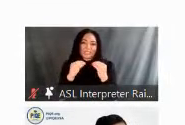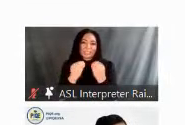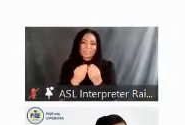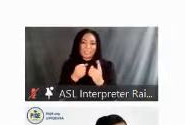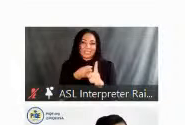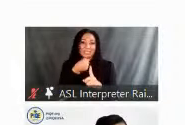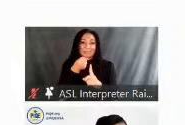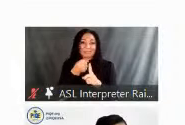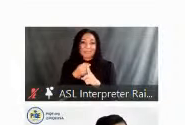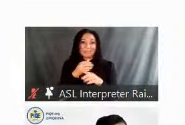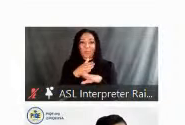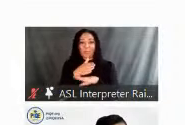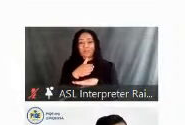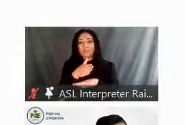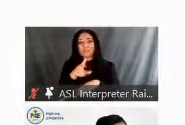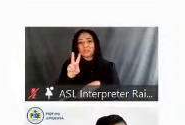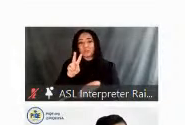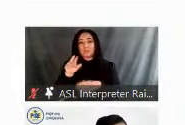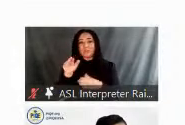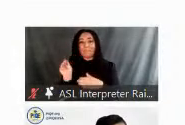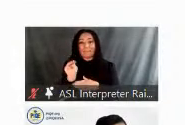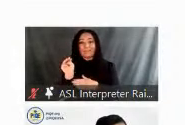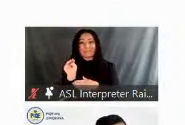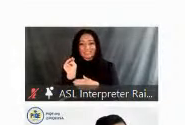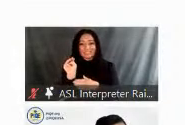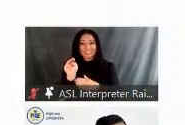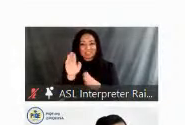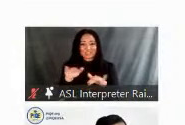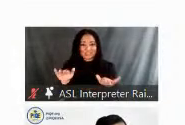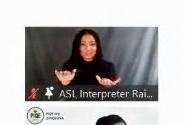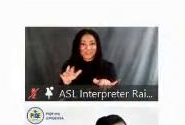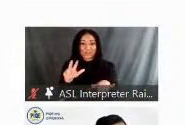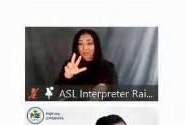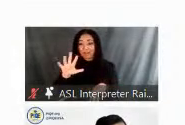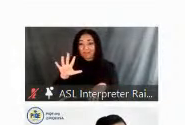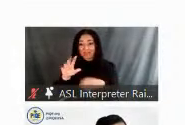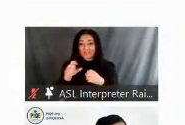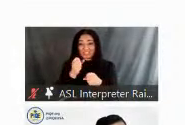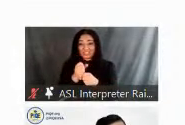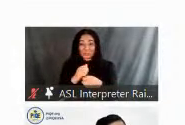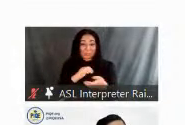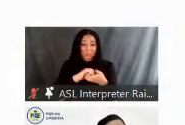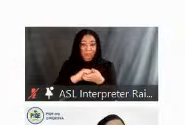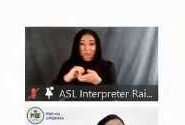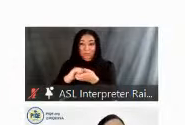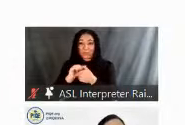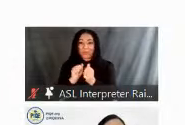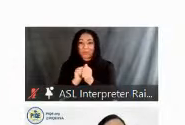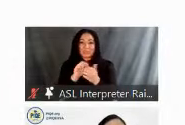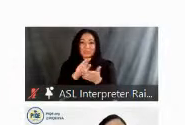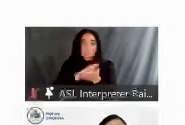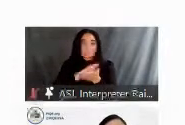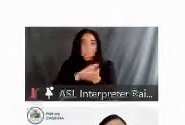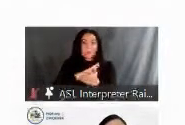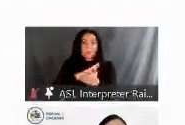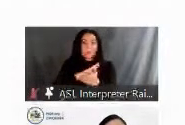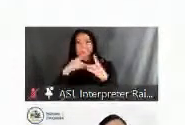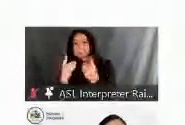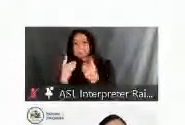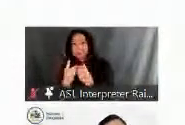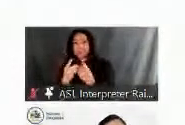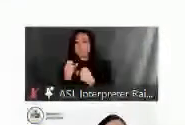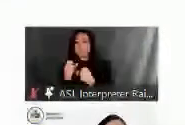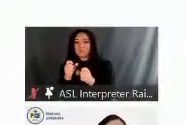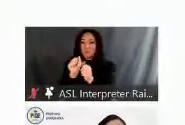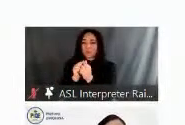2 million children. For 35 years, UPK has partnered with schools and districts to work with families to bring